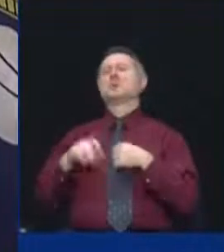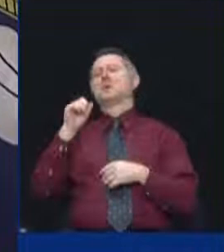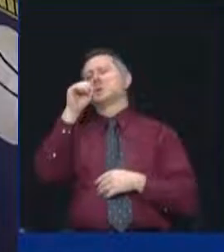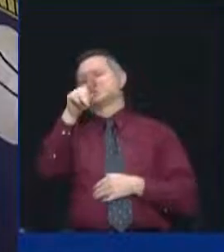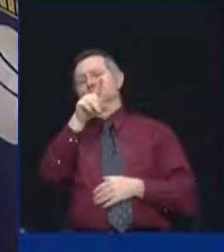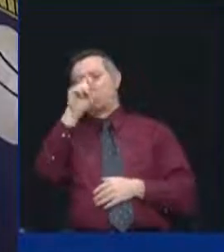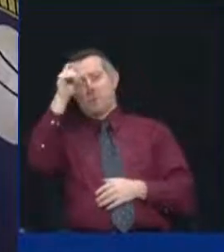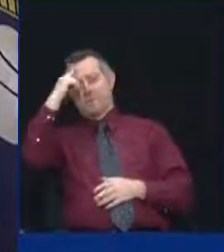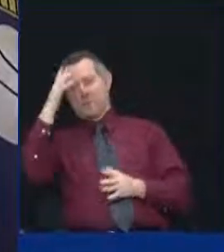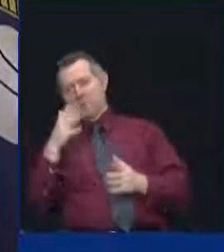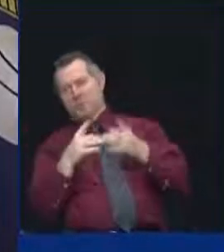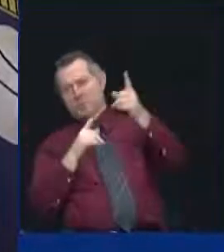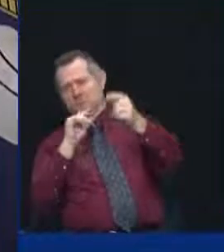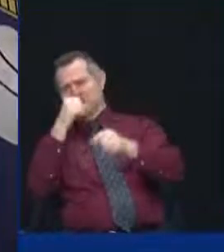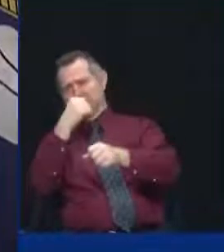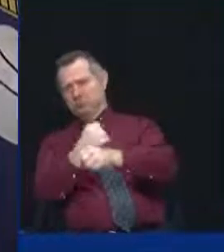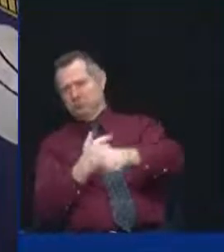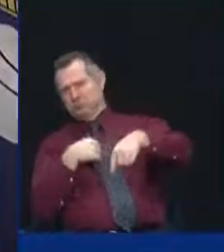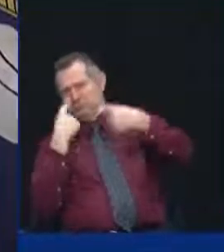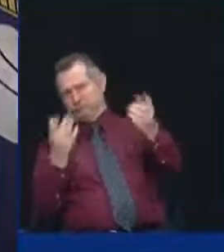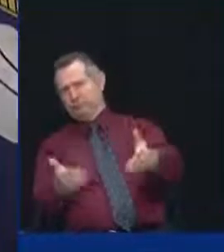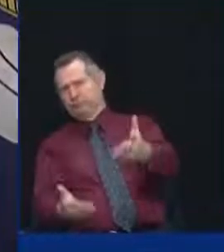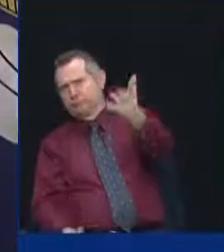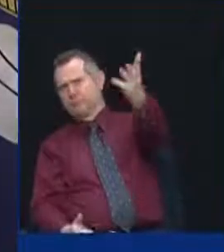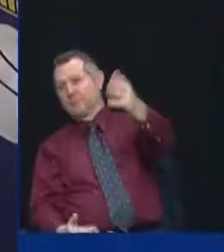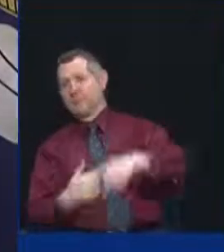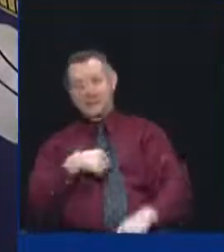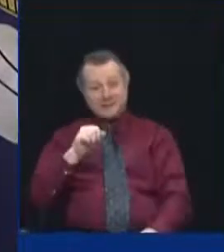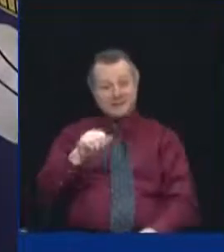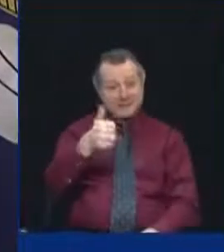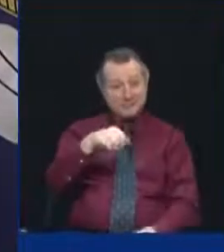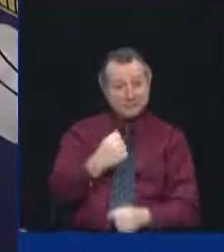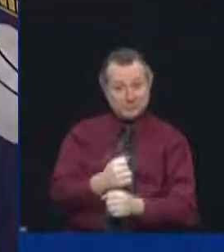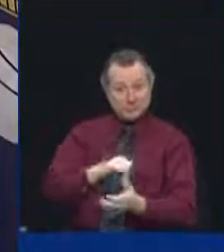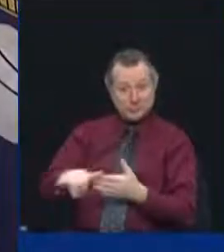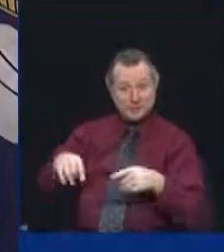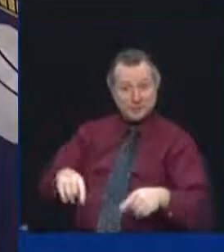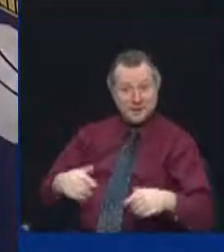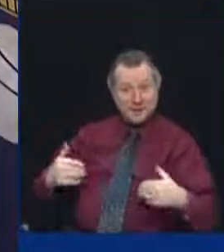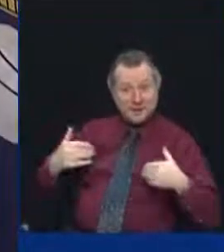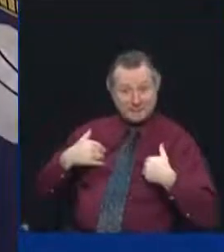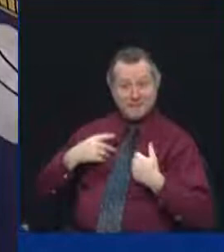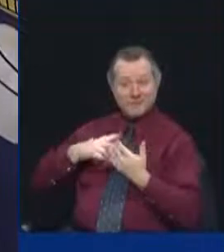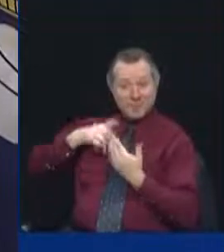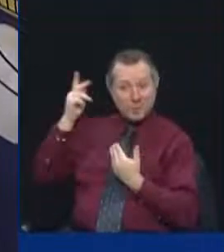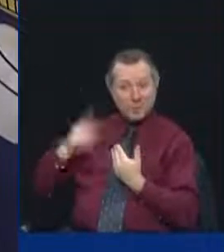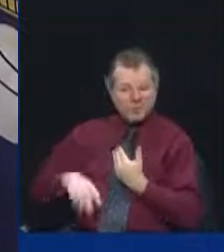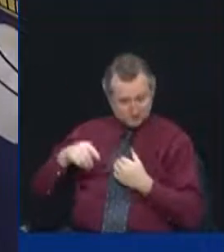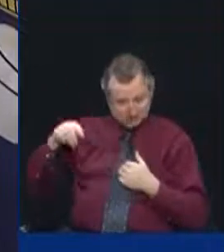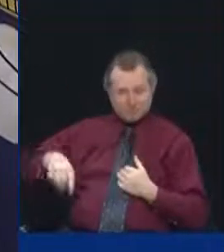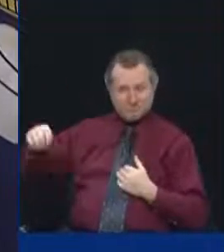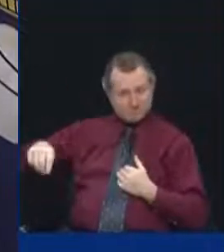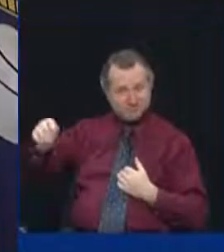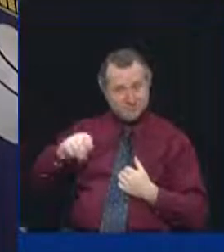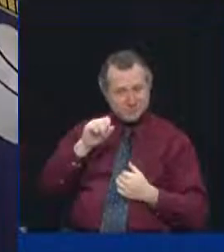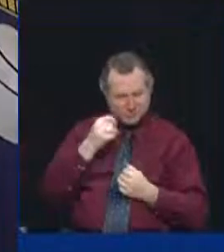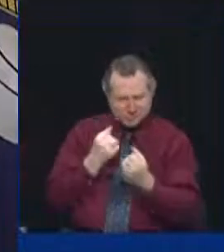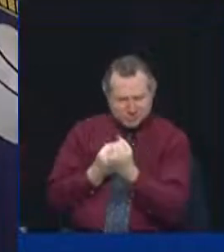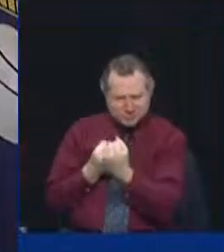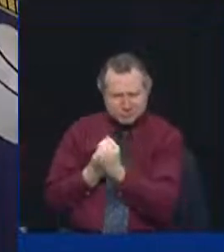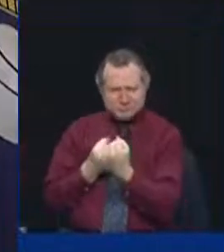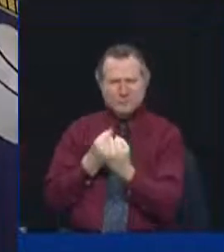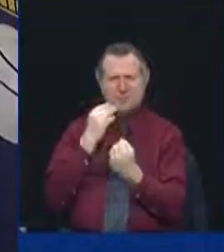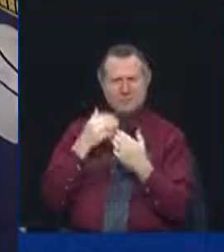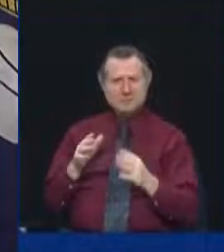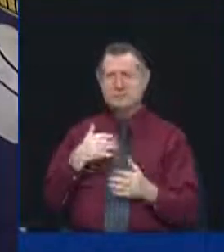governor for 10 years. Yeah, the state has the programs. We have the funding. There has been